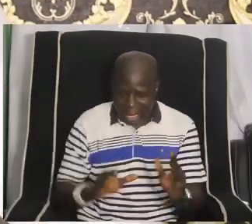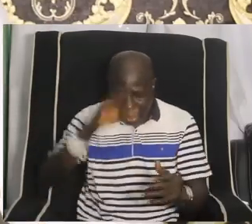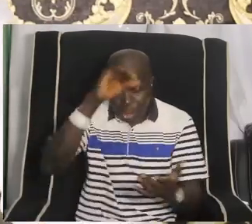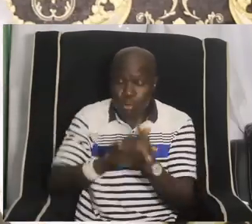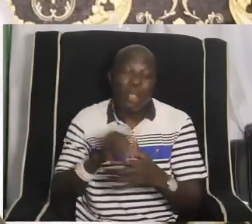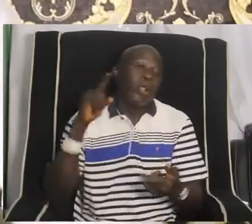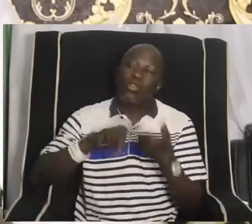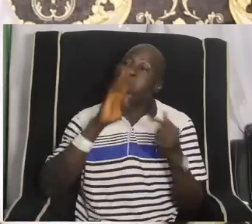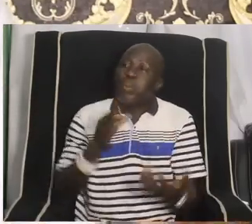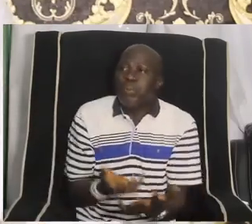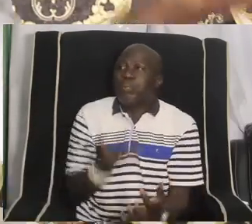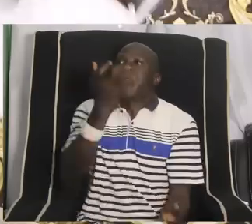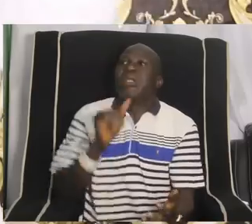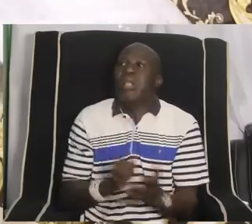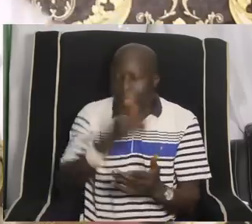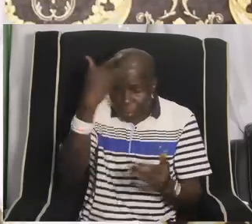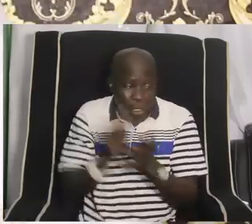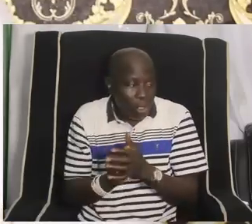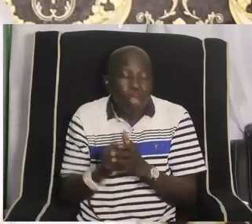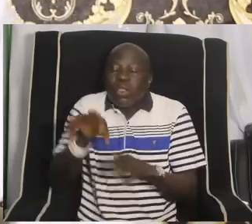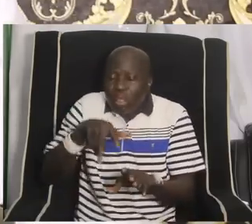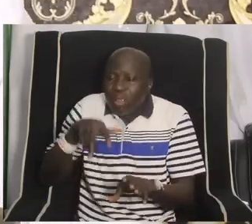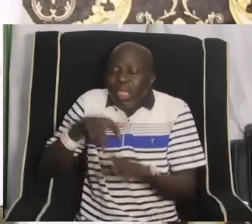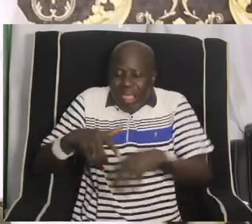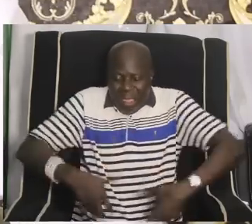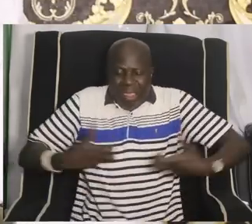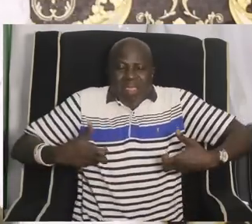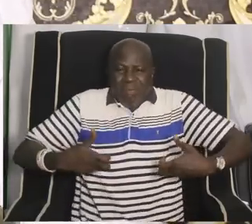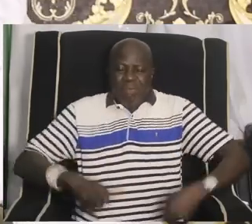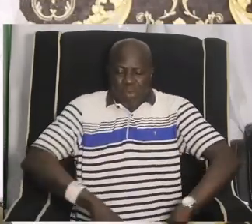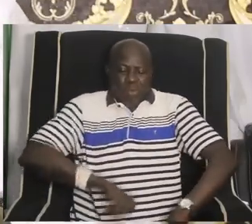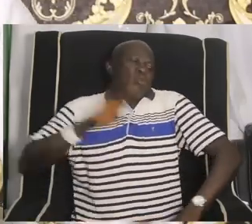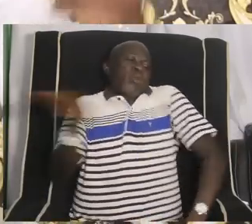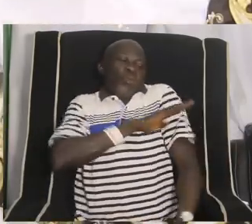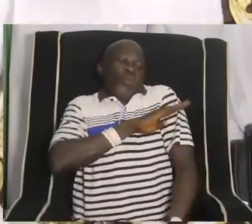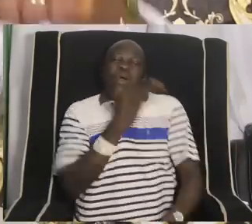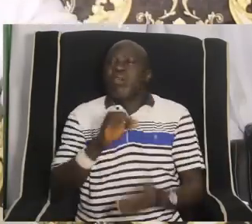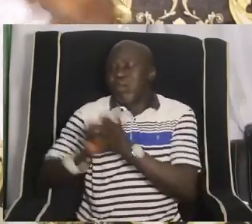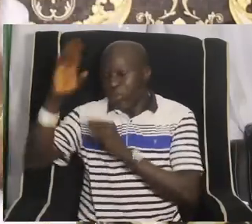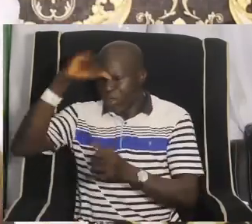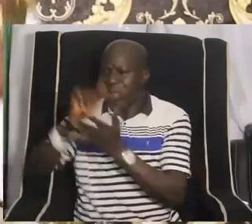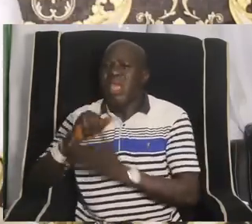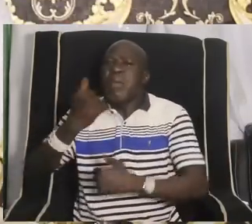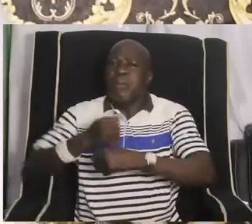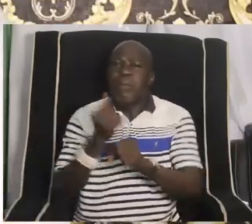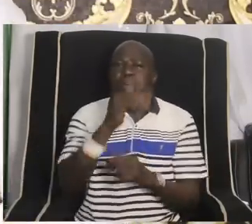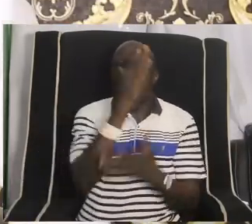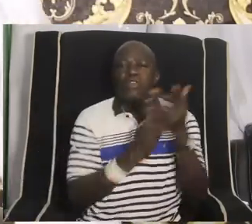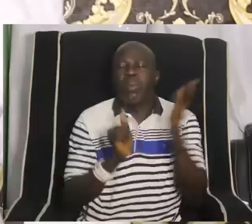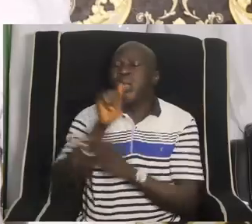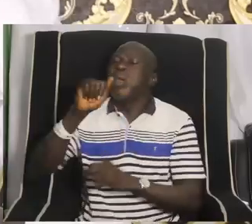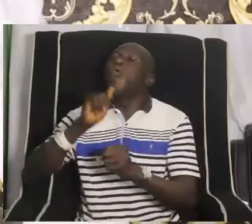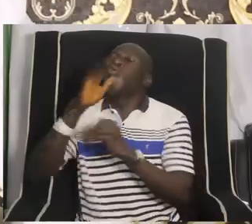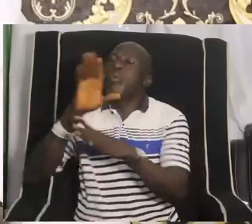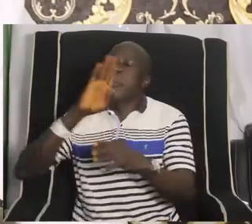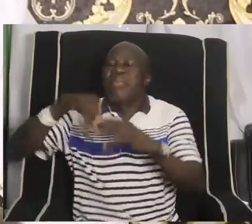their husband to be rich. Because you will be envious. Listen to me, sir. He's the one